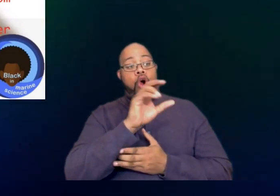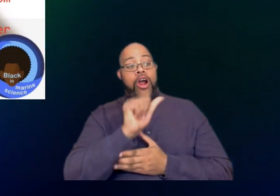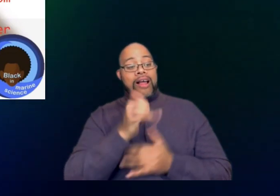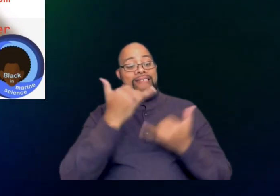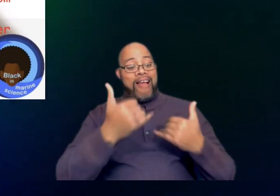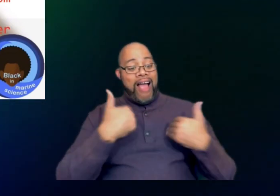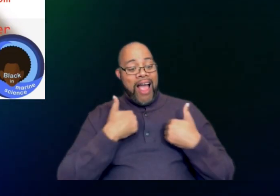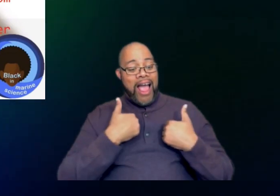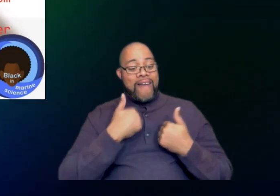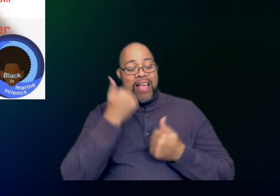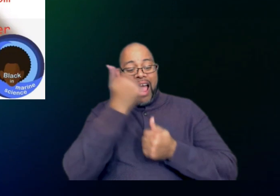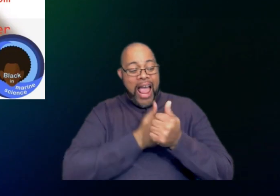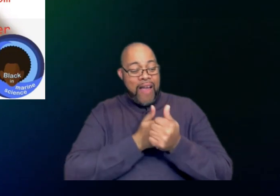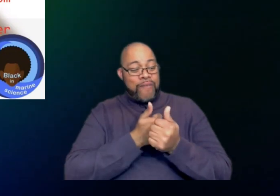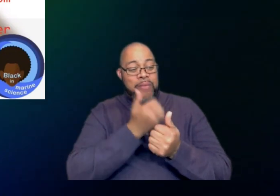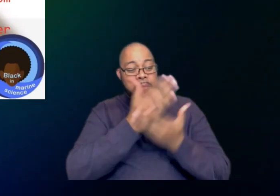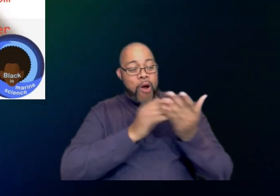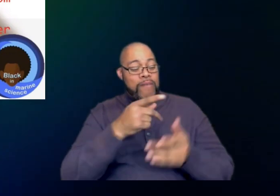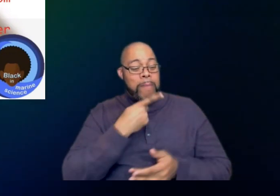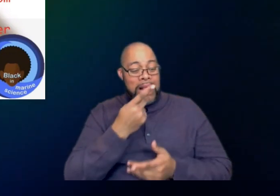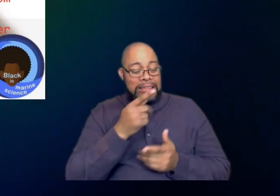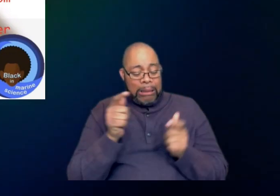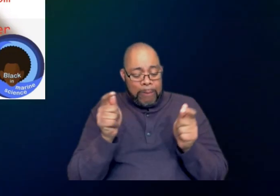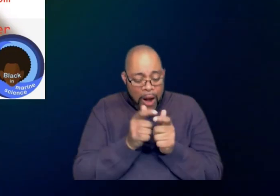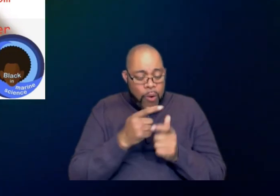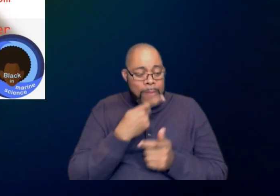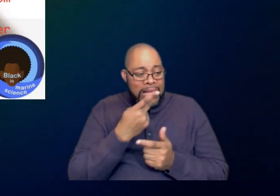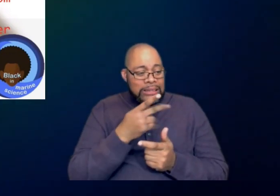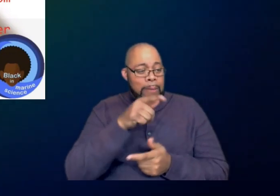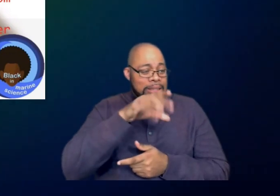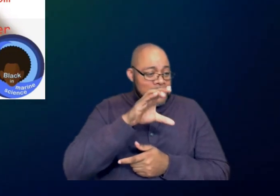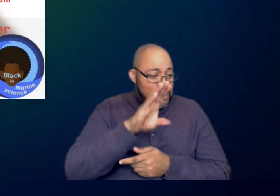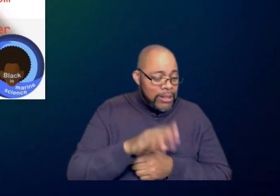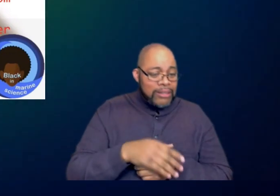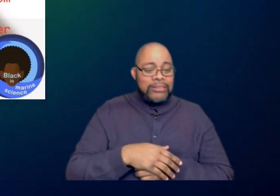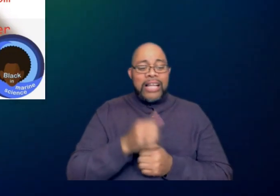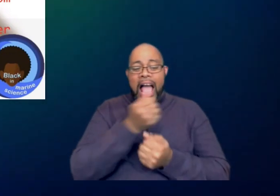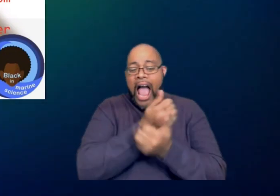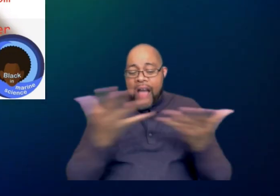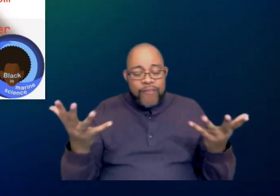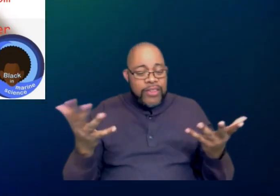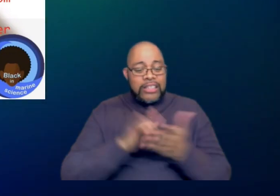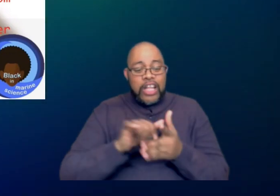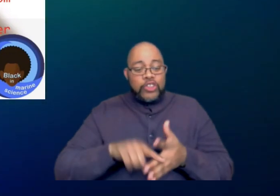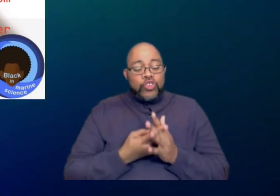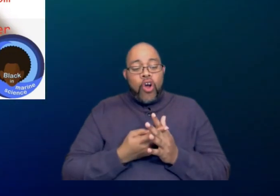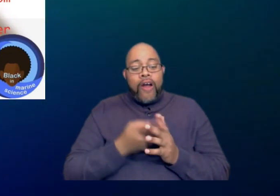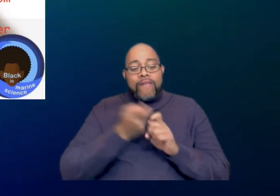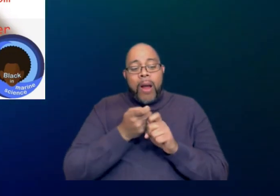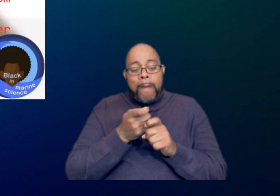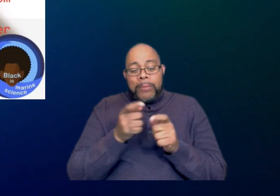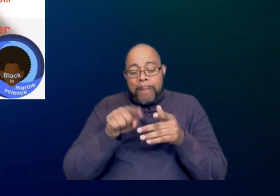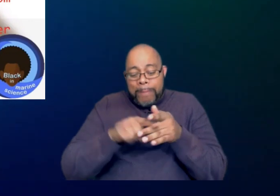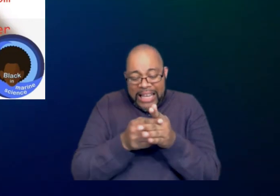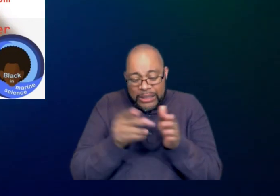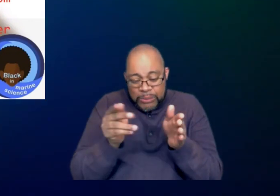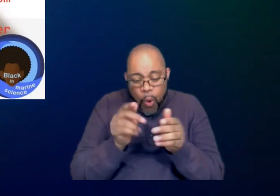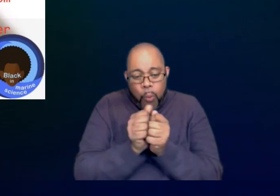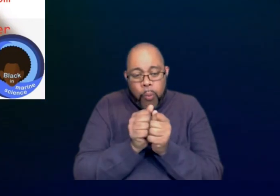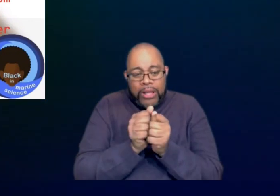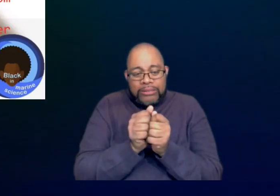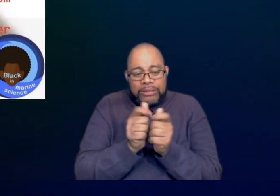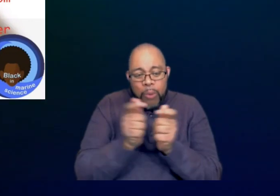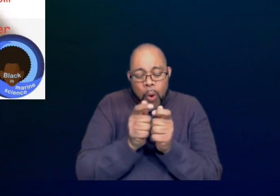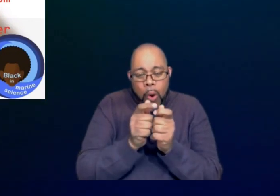orca now has every bit of plastic, microplastics, PCBs, everything that started from the very beginning